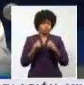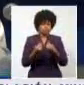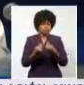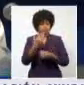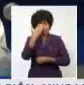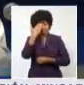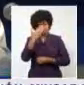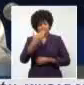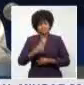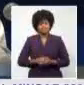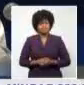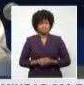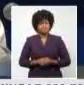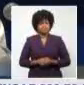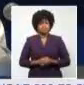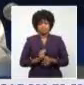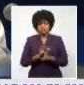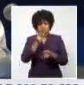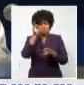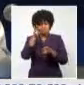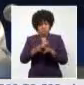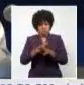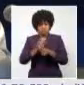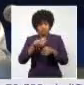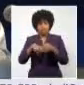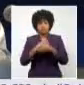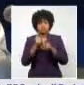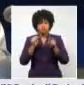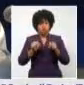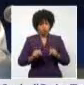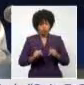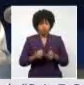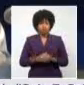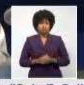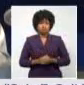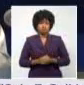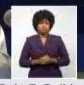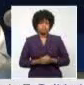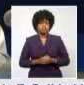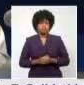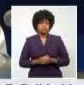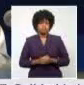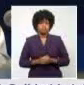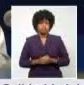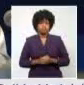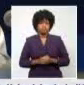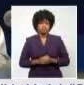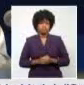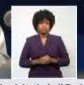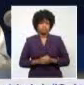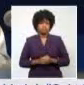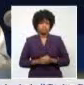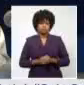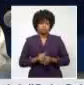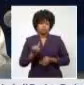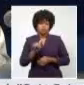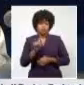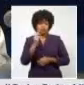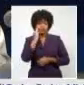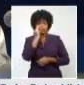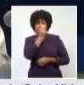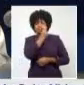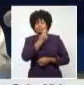be, with a tribute to Jose Marti on the